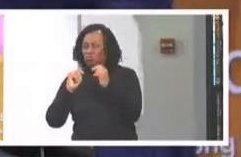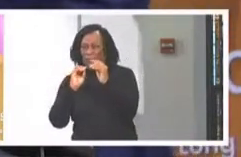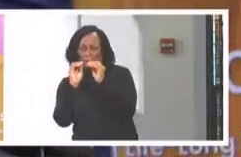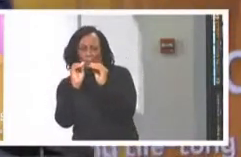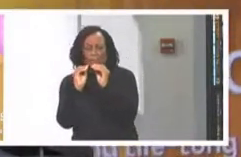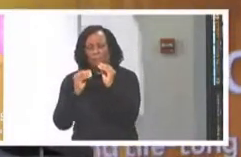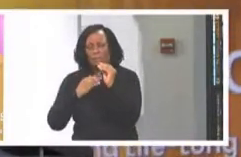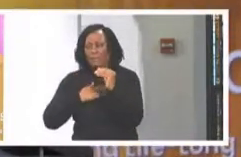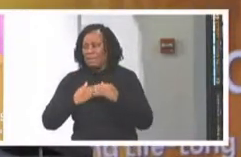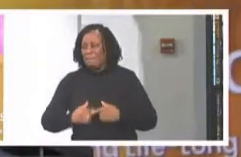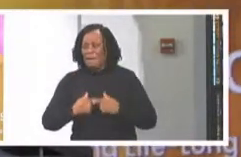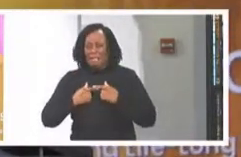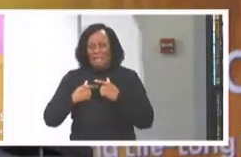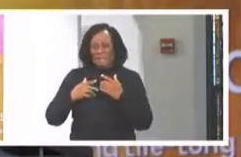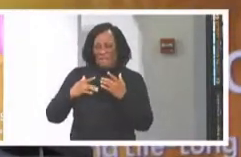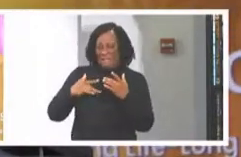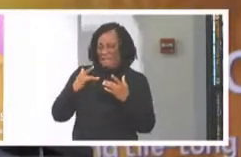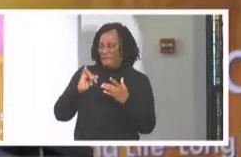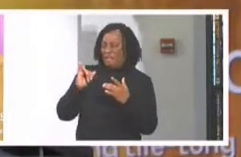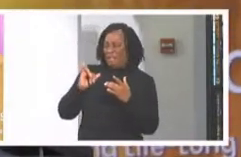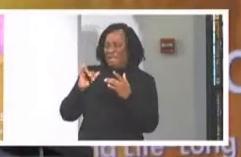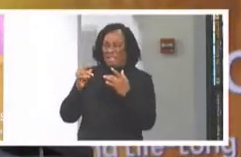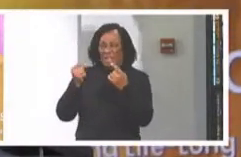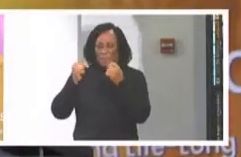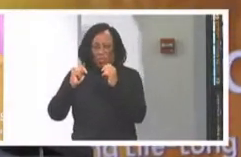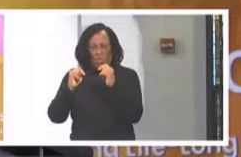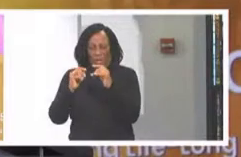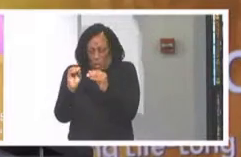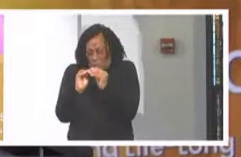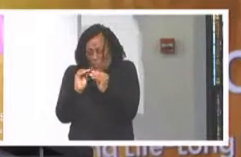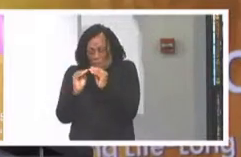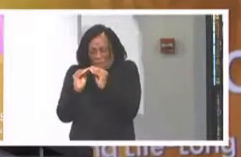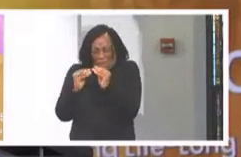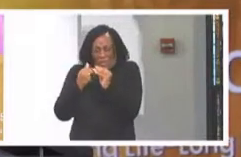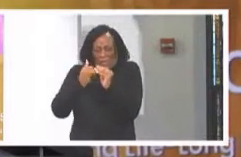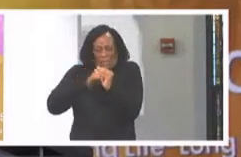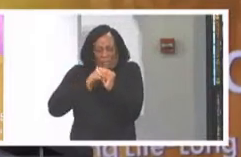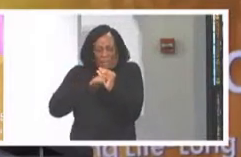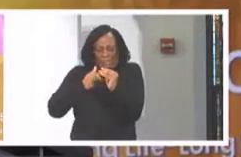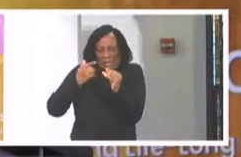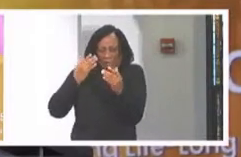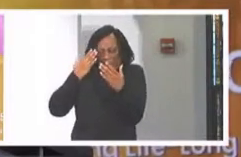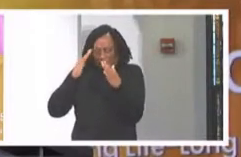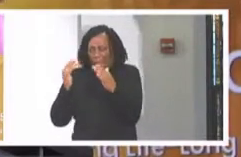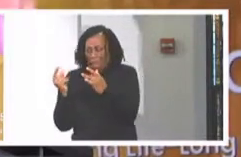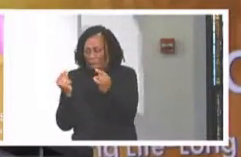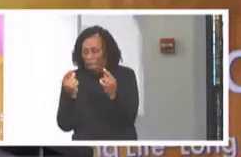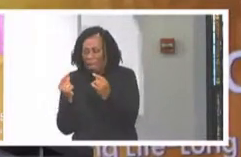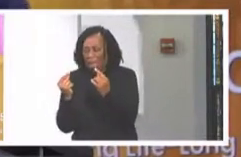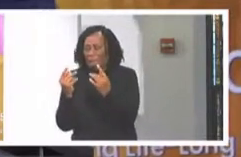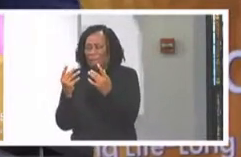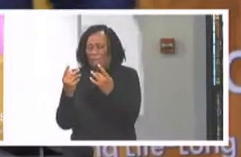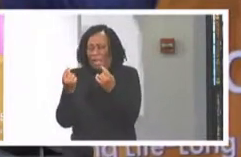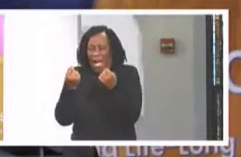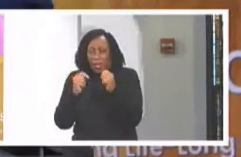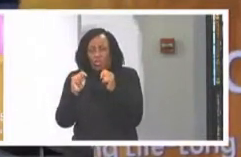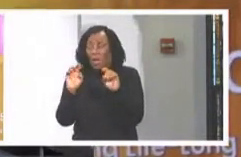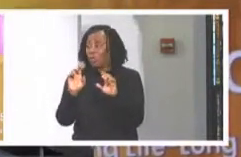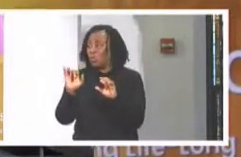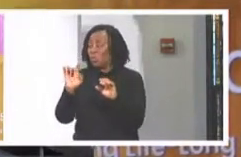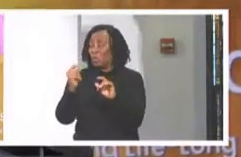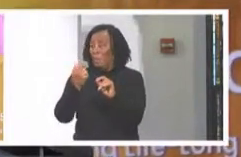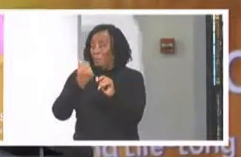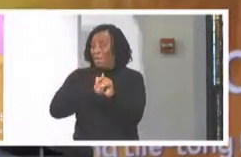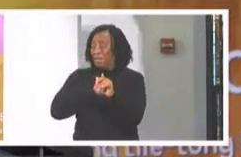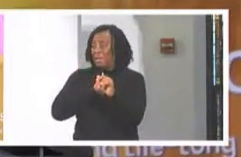felt like Humpty Dumpty. I was trying to put my life back together. My family tried to do it. They couldn't do